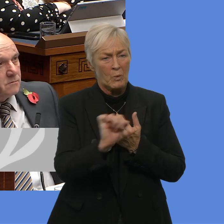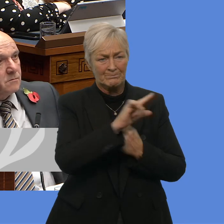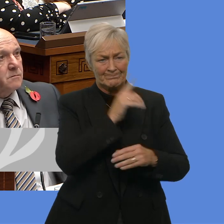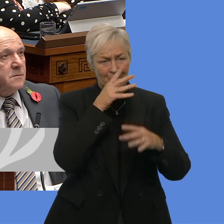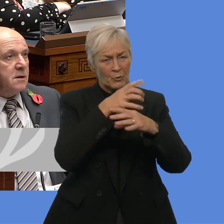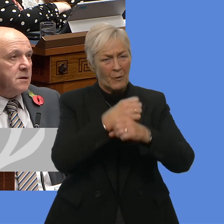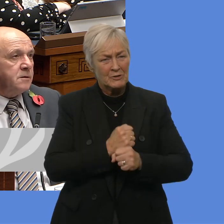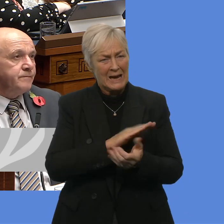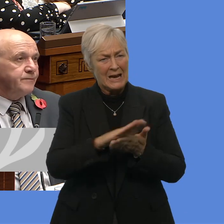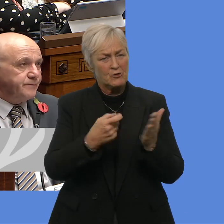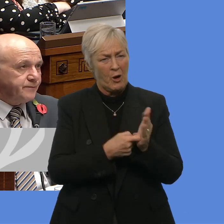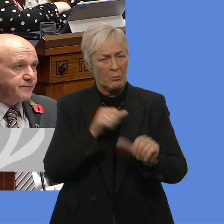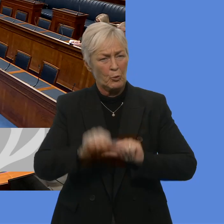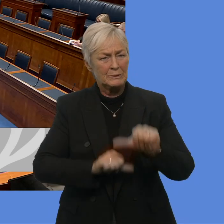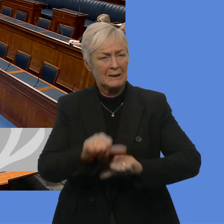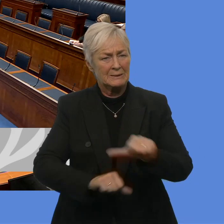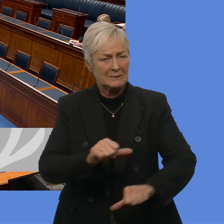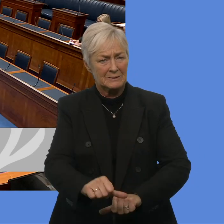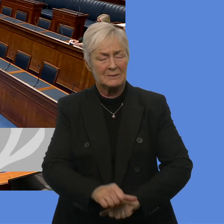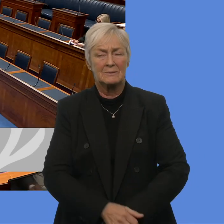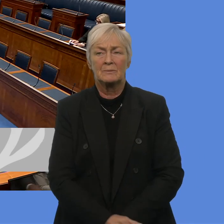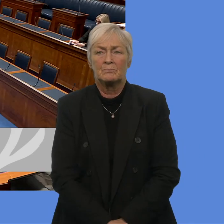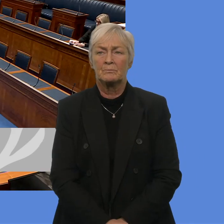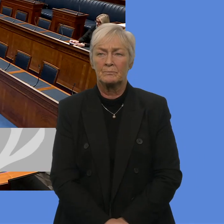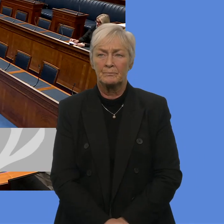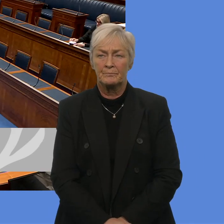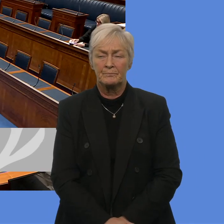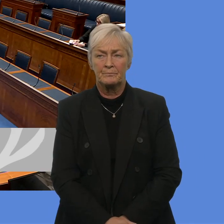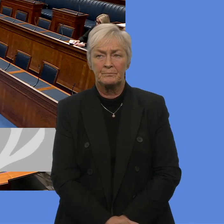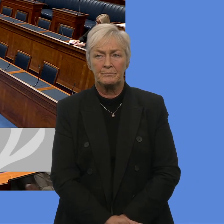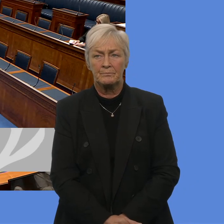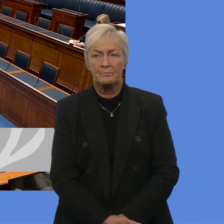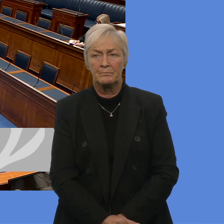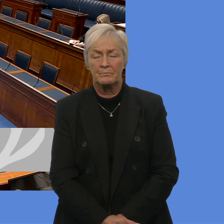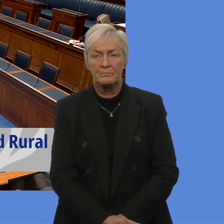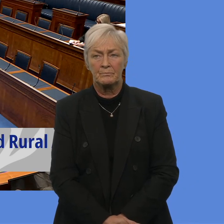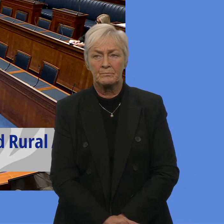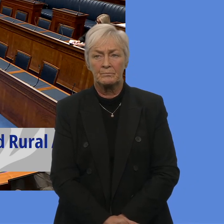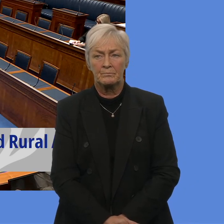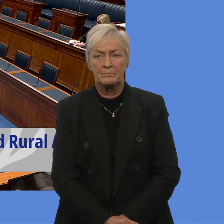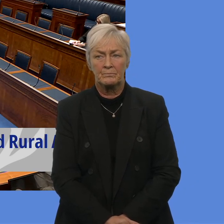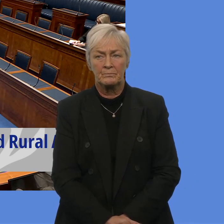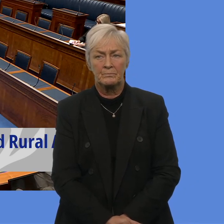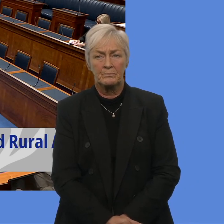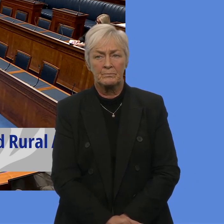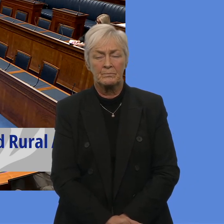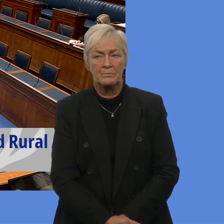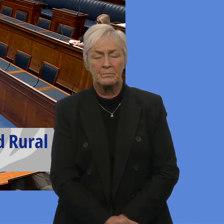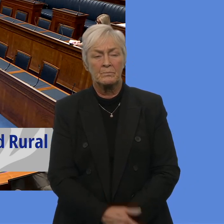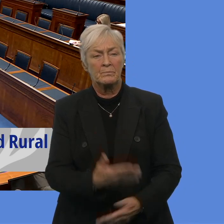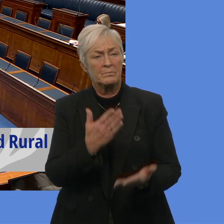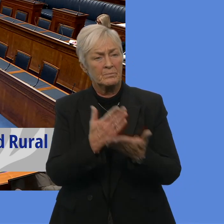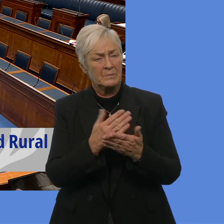confidential HR process. Minister. Buchanan. Thank you, Mr Speaker. Minister, is it